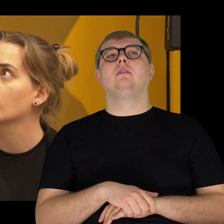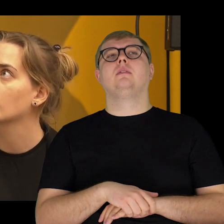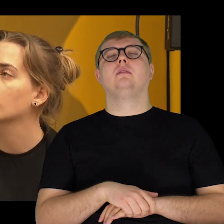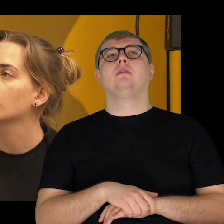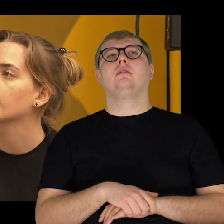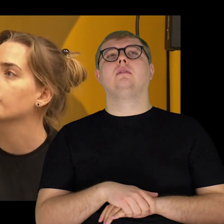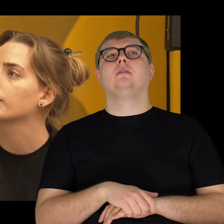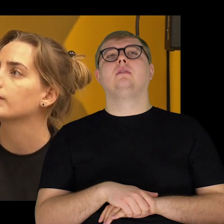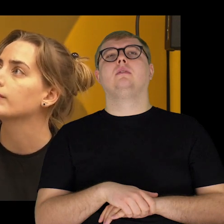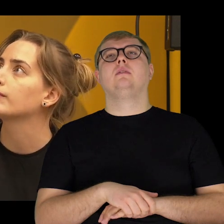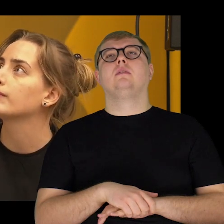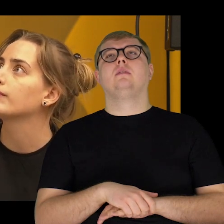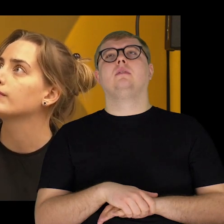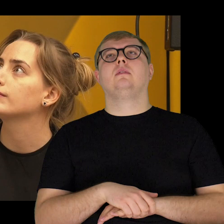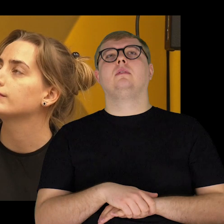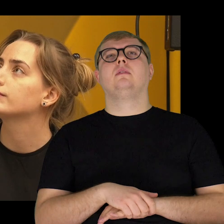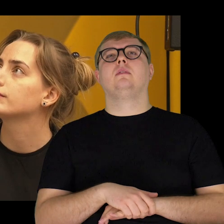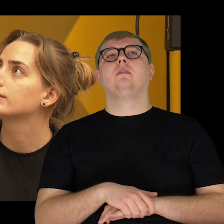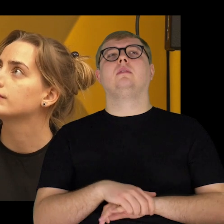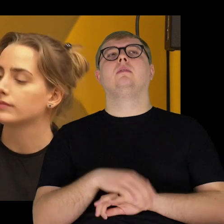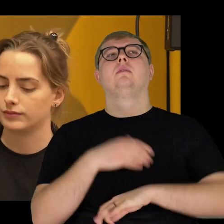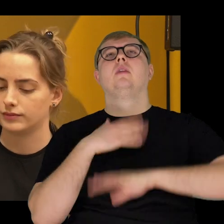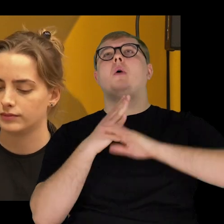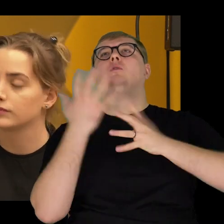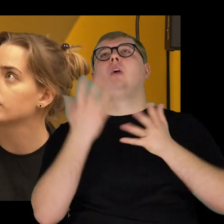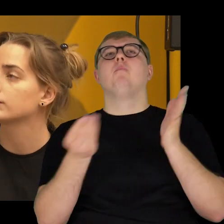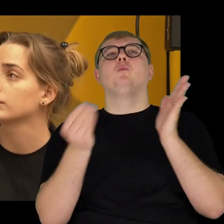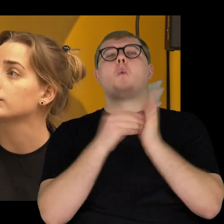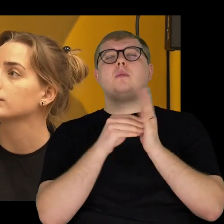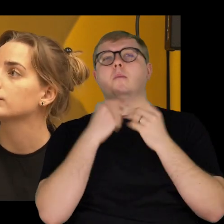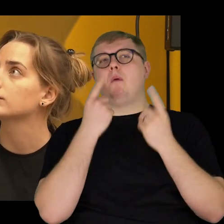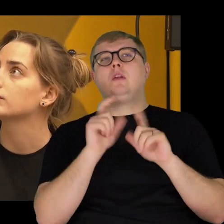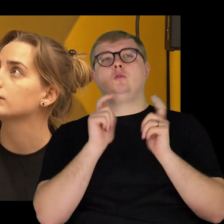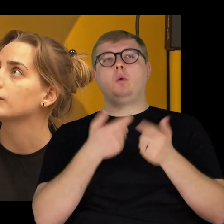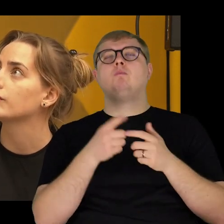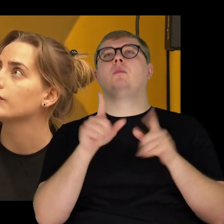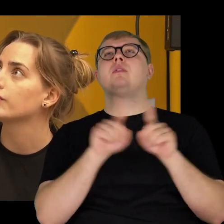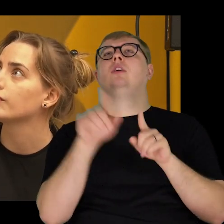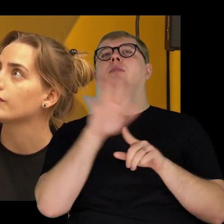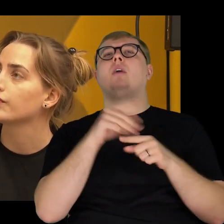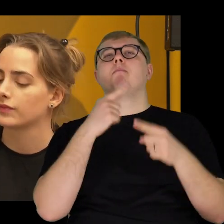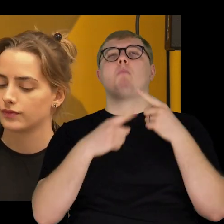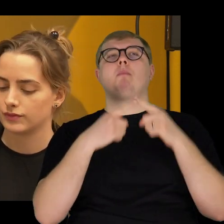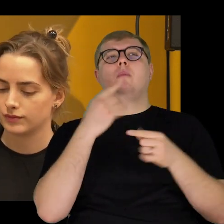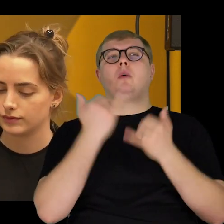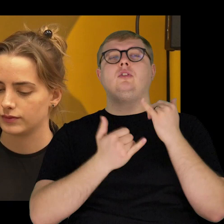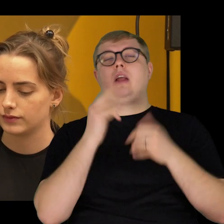I just wanted to add, it's like also it has a political dimension. Every research project has